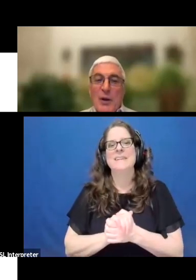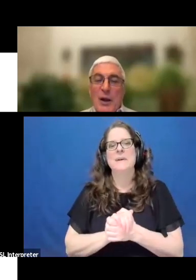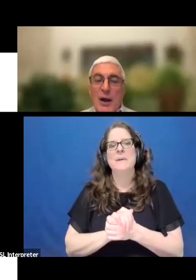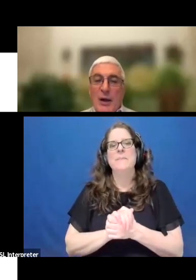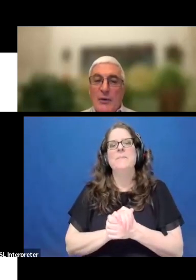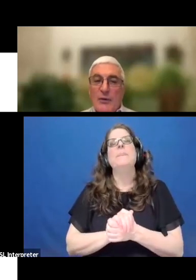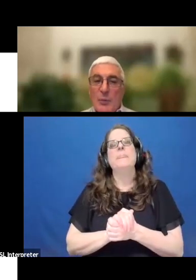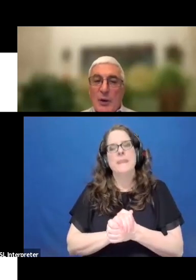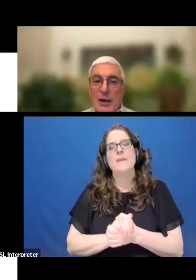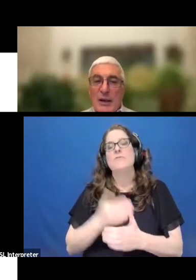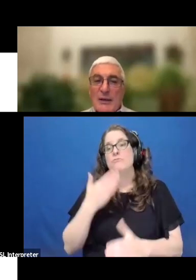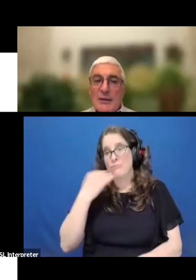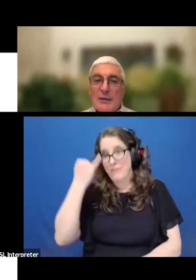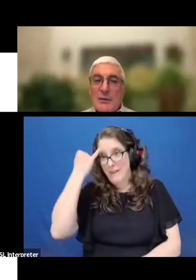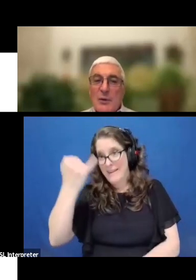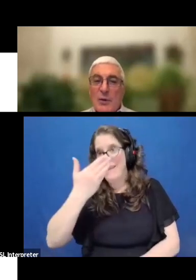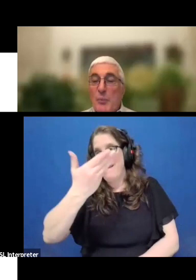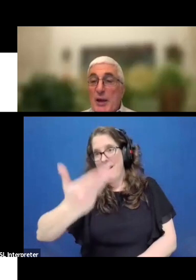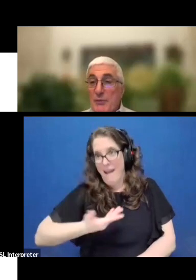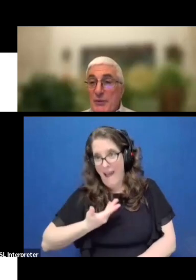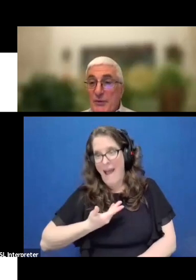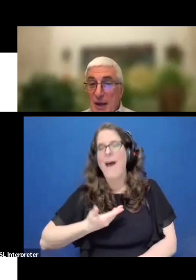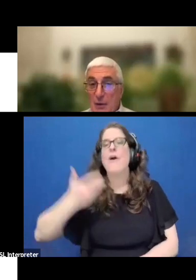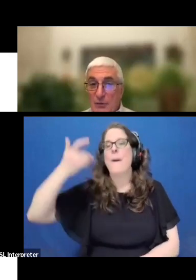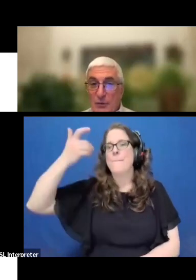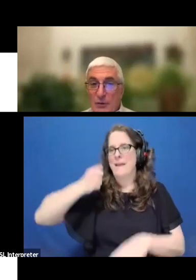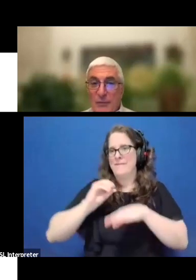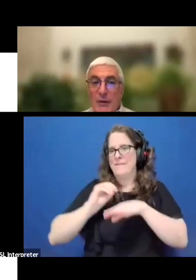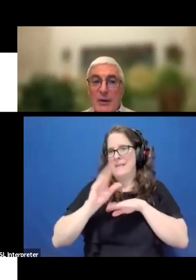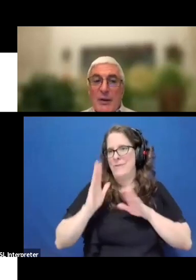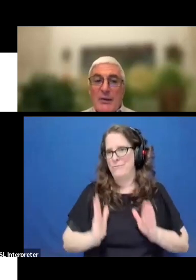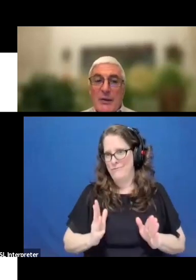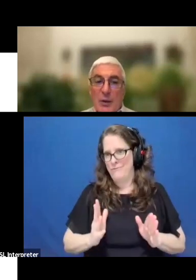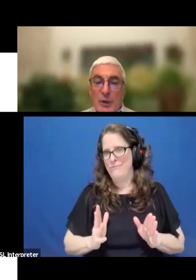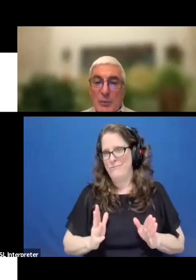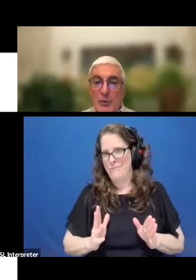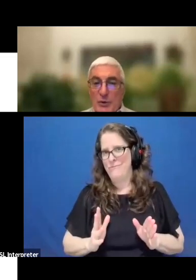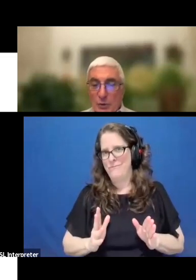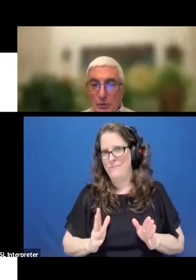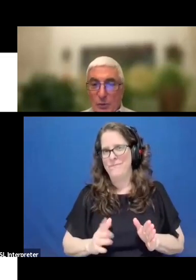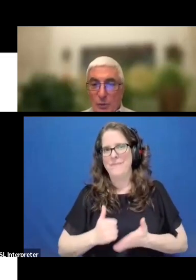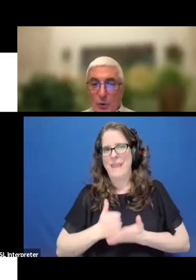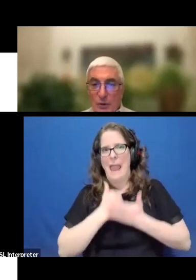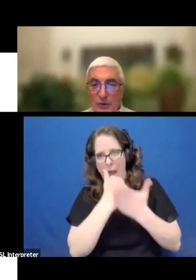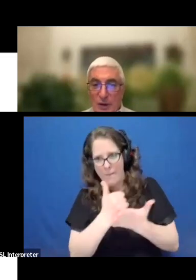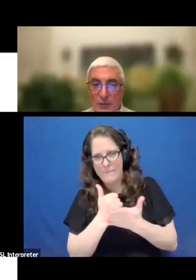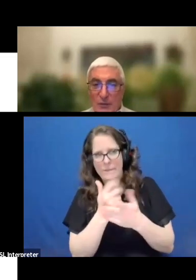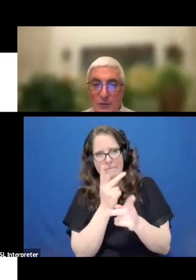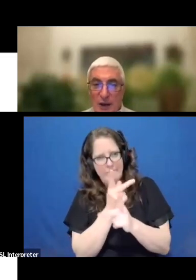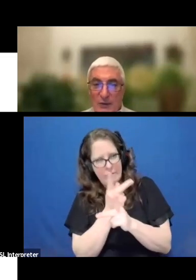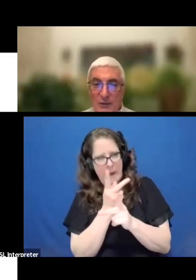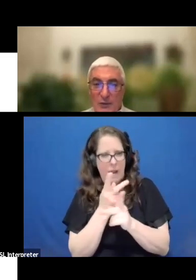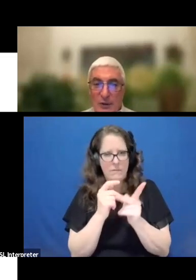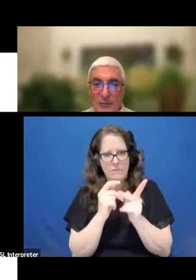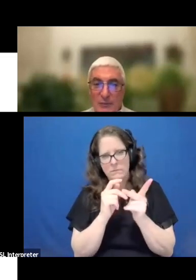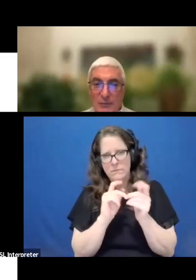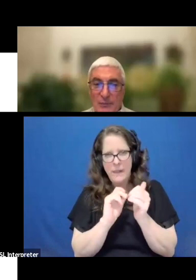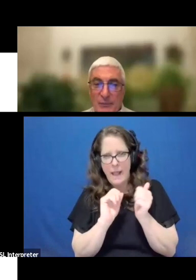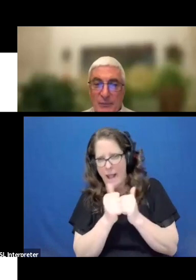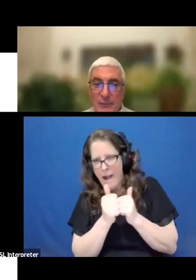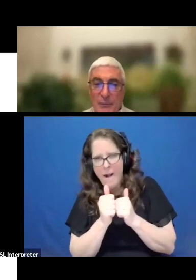You'd want to hire somebody called a benefits counselor to help people use the work incentives